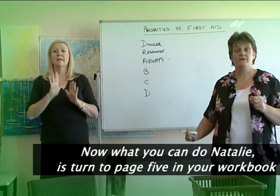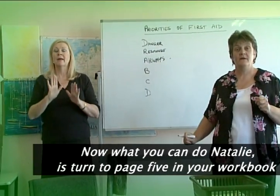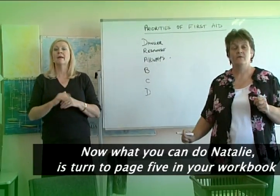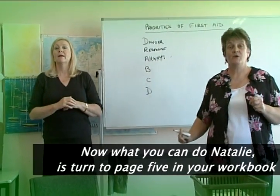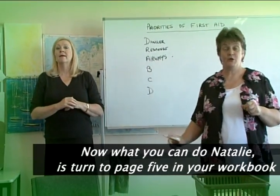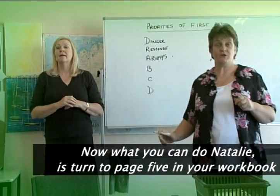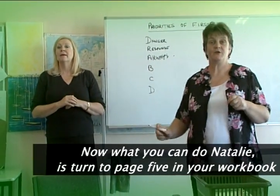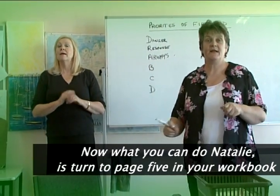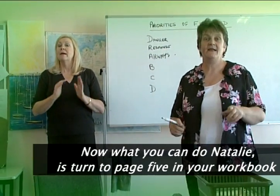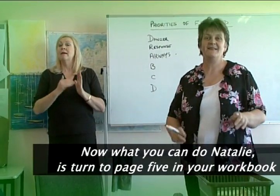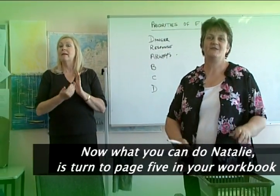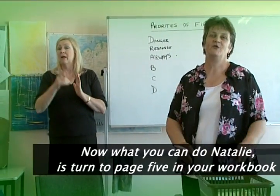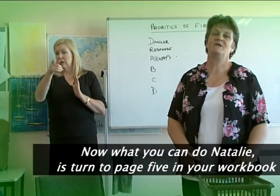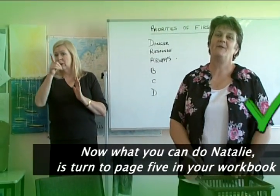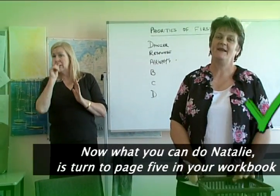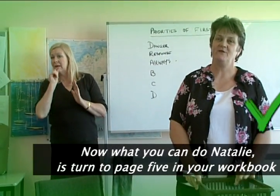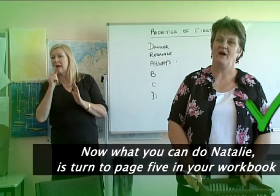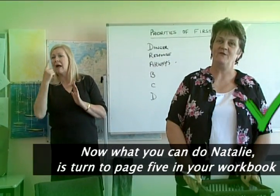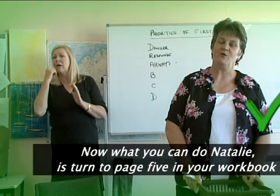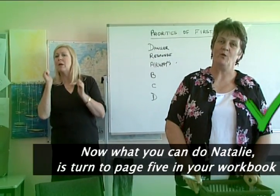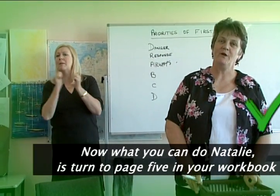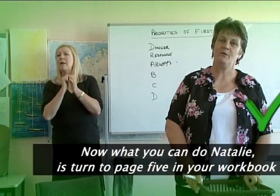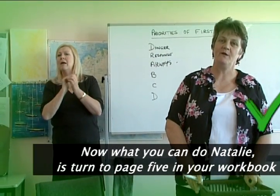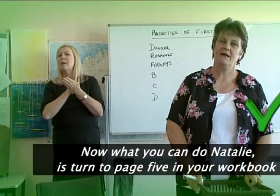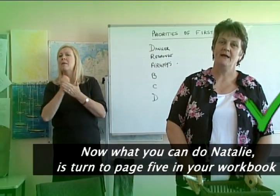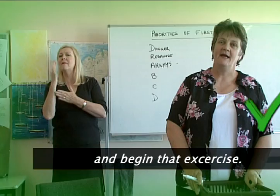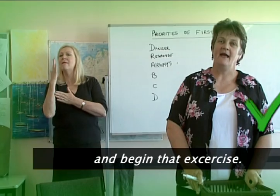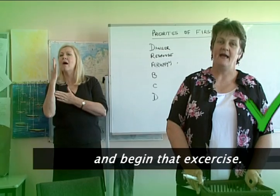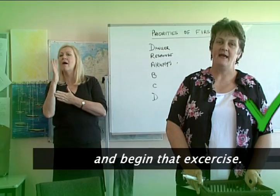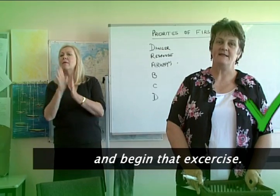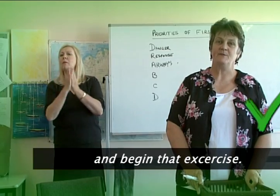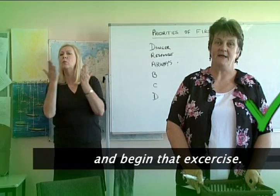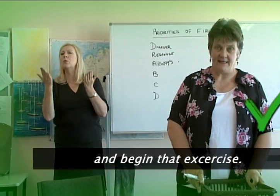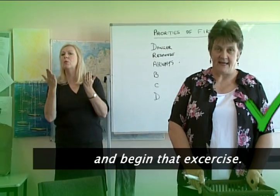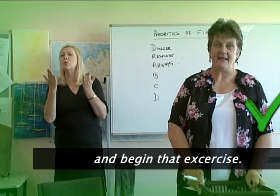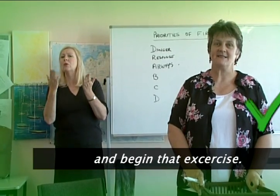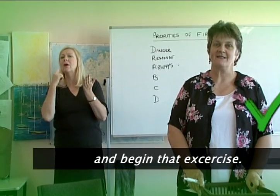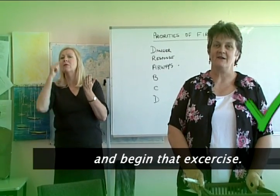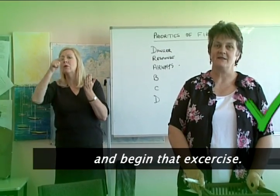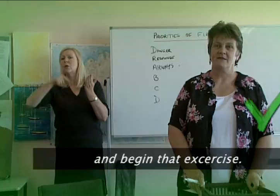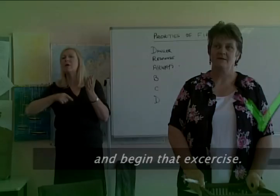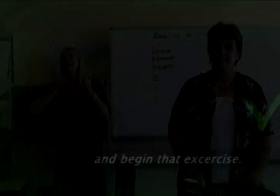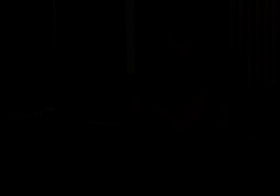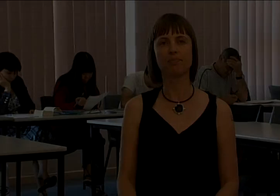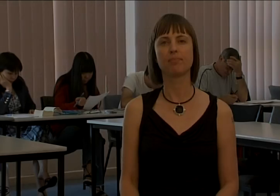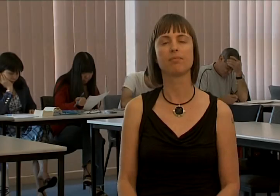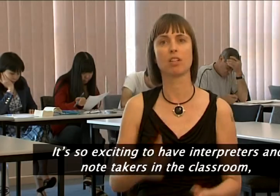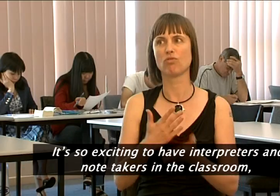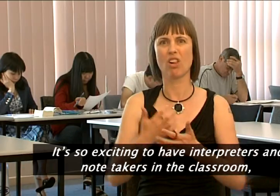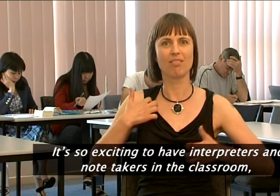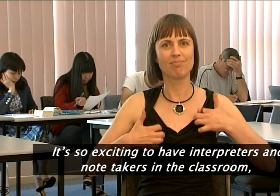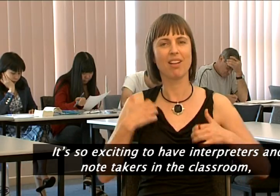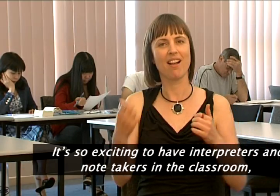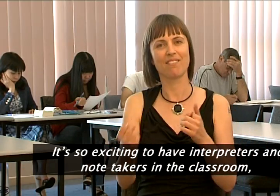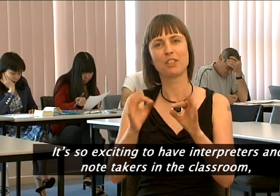Now, what you can do, Natalie, is turn to page 5 in your workbook and begin that exercise. It's